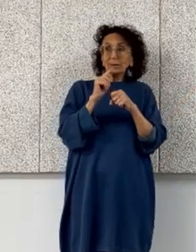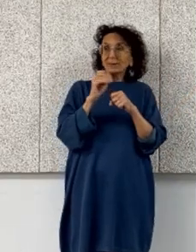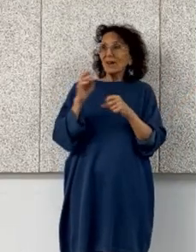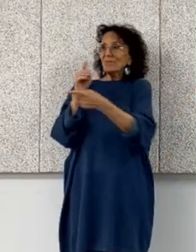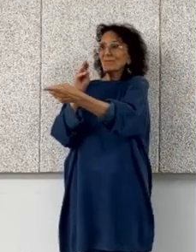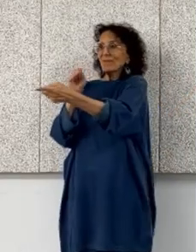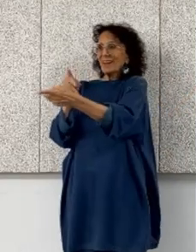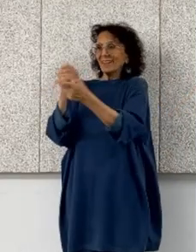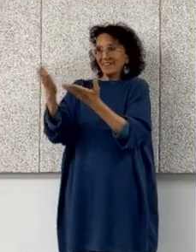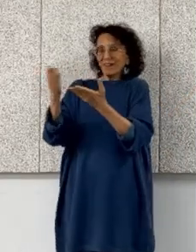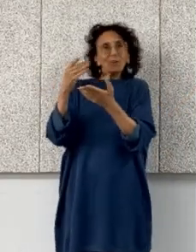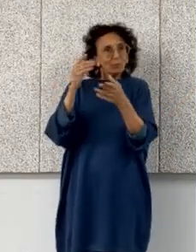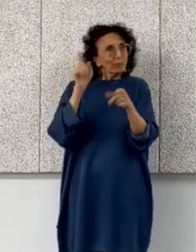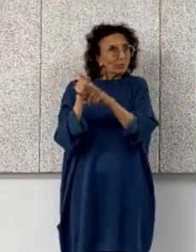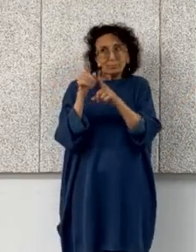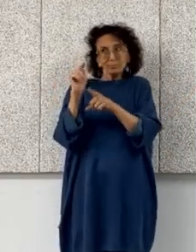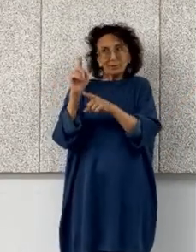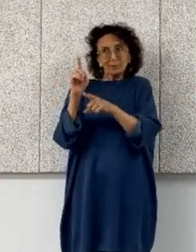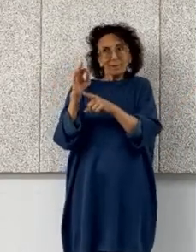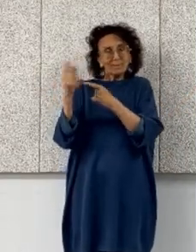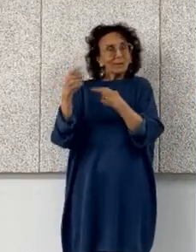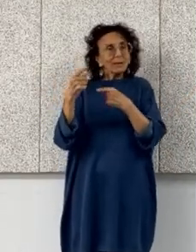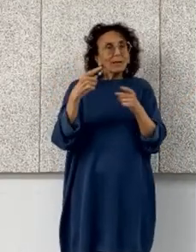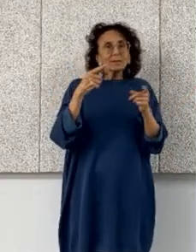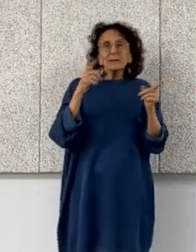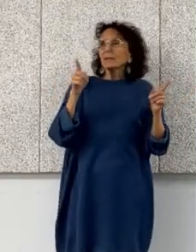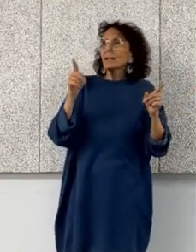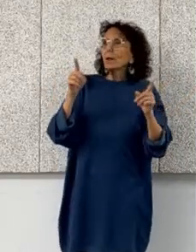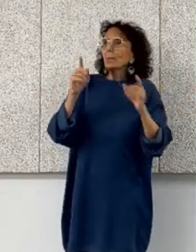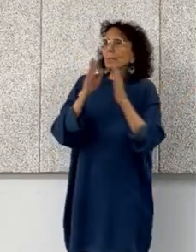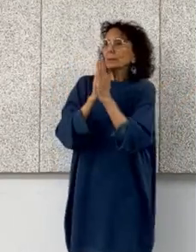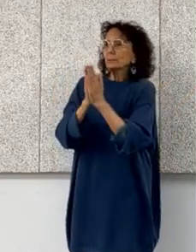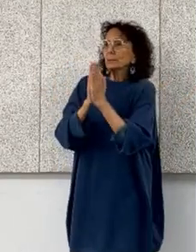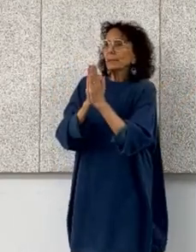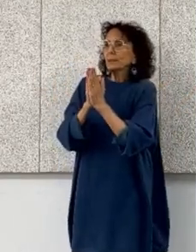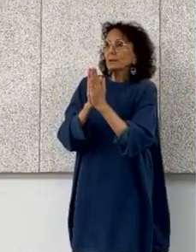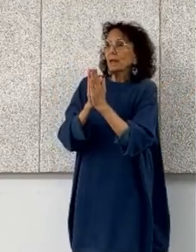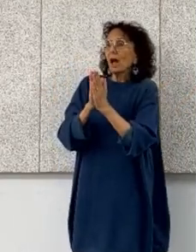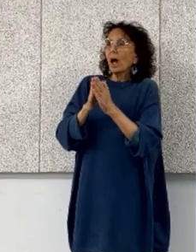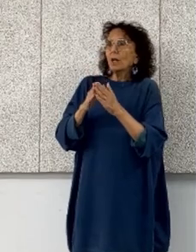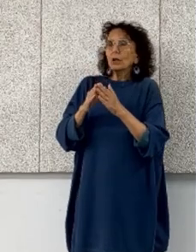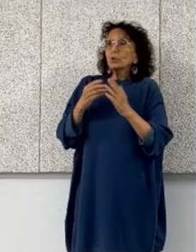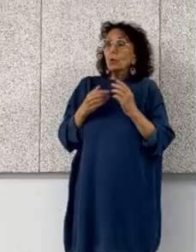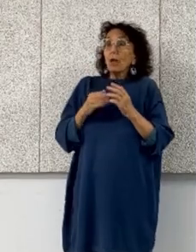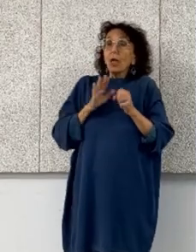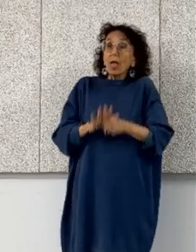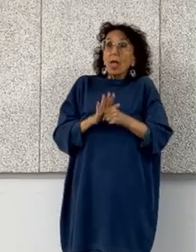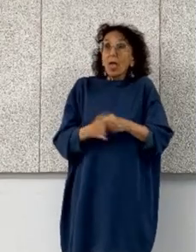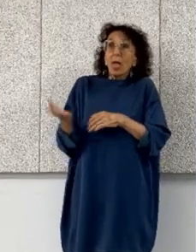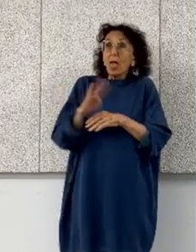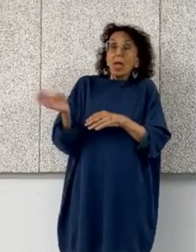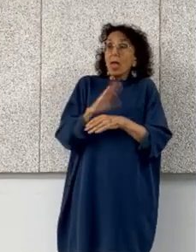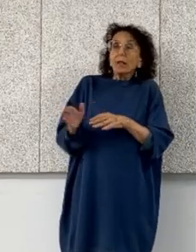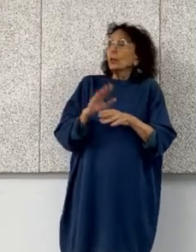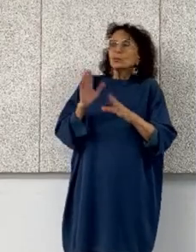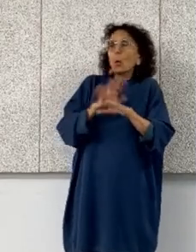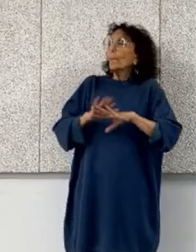sitting here, was, you know, do not burn out. Yeah. Do not burn out. We need you here.